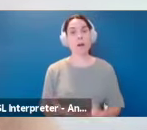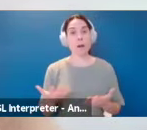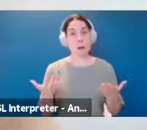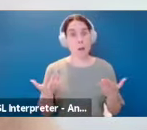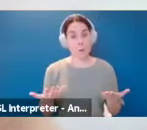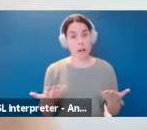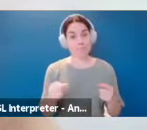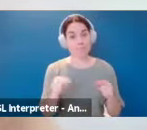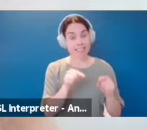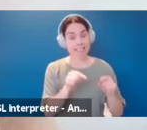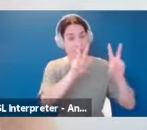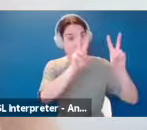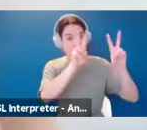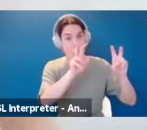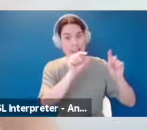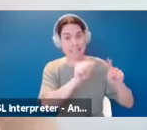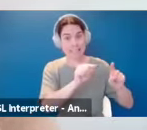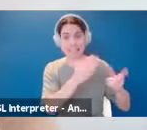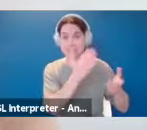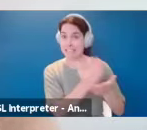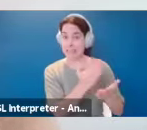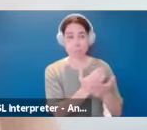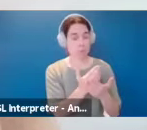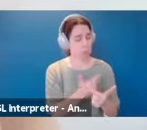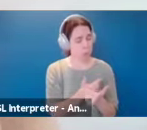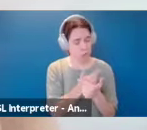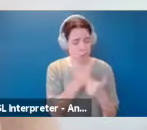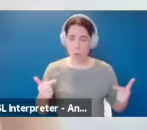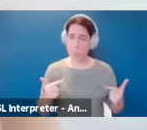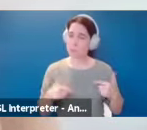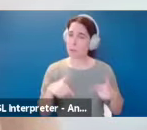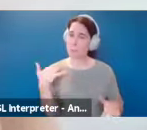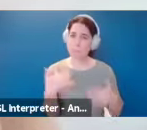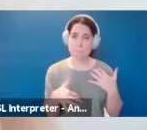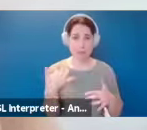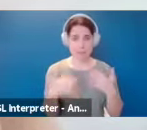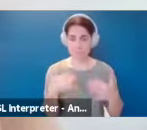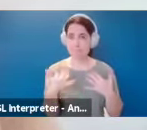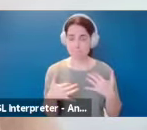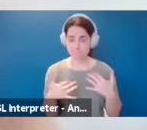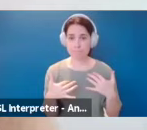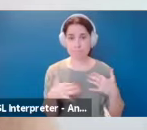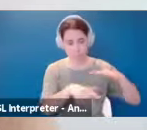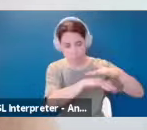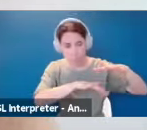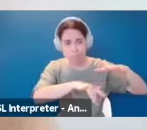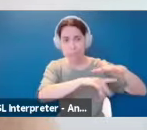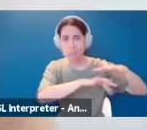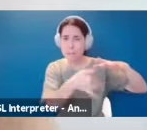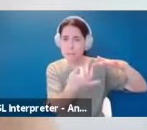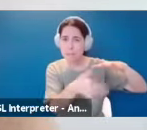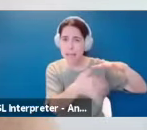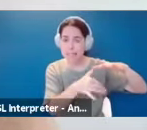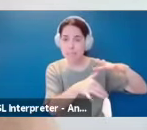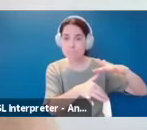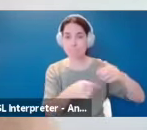pain and it's not harm I bear the brunt of. So, knowing that I'm a conditioned being and I know